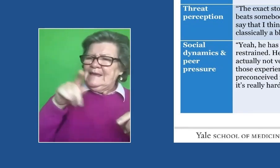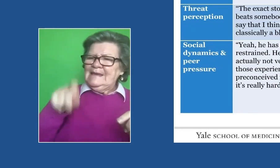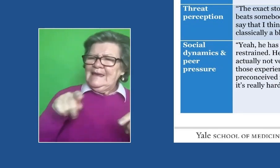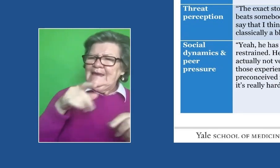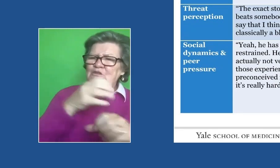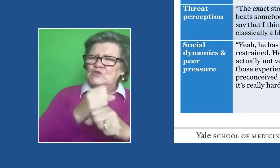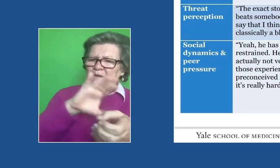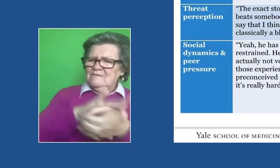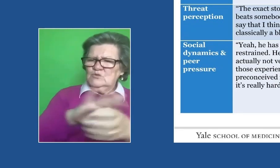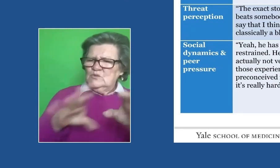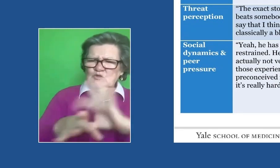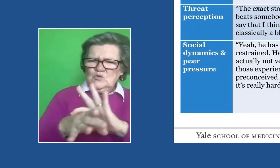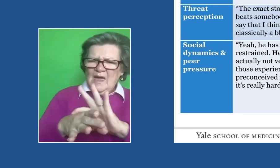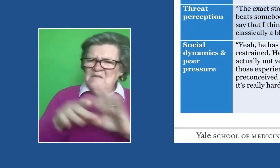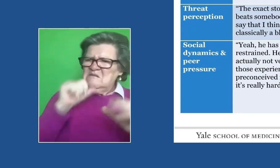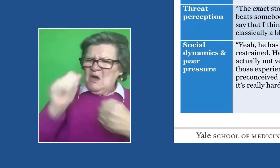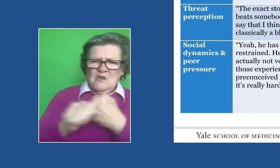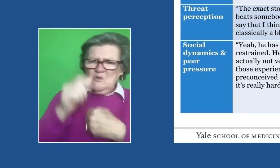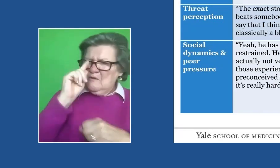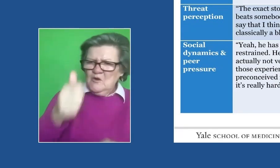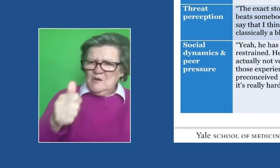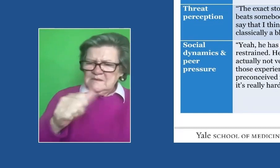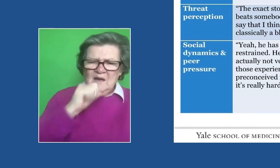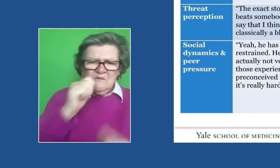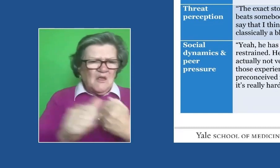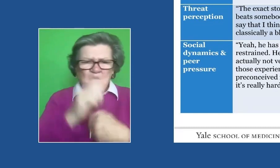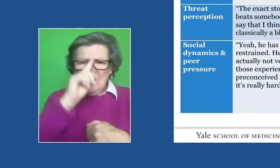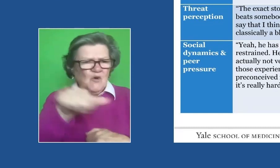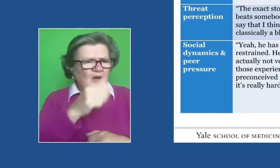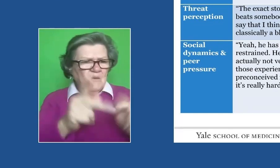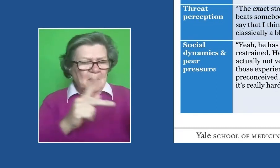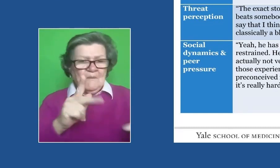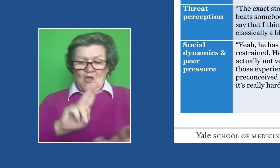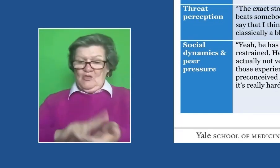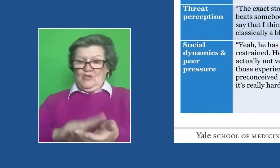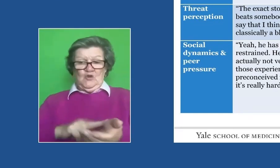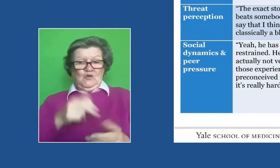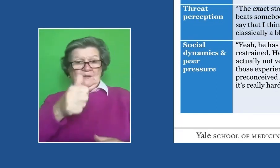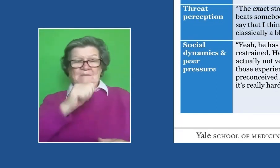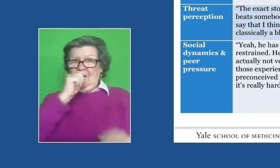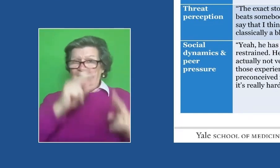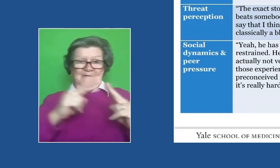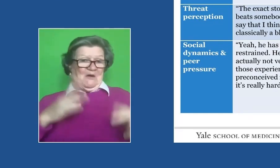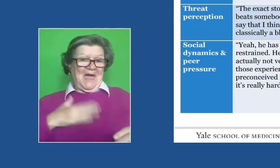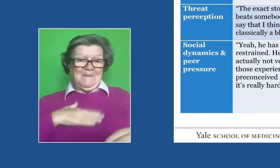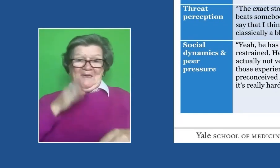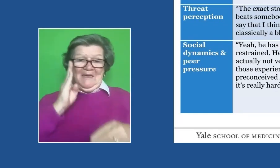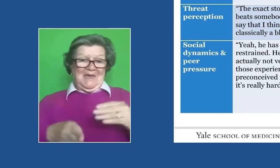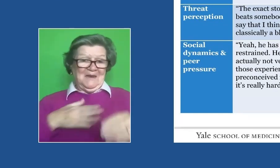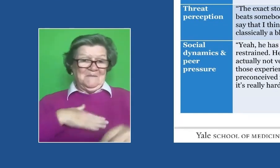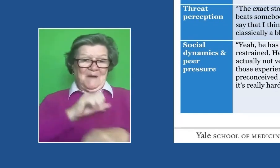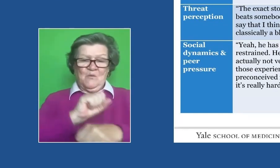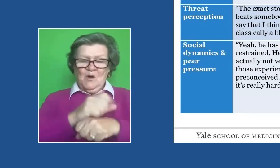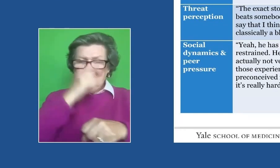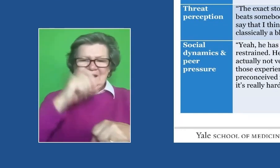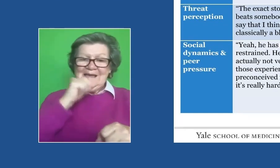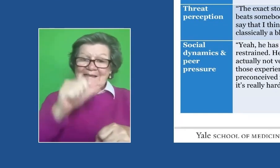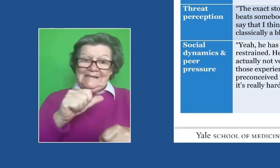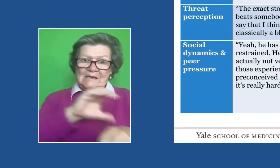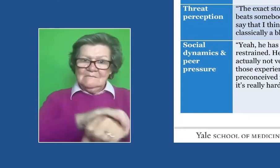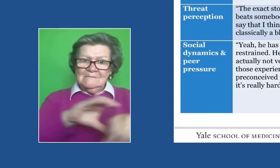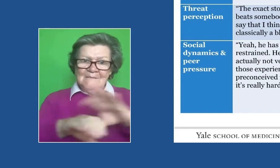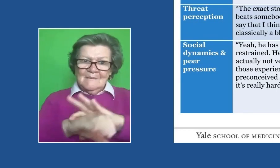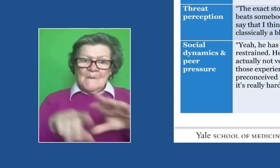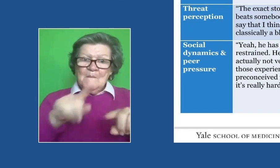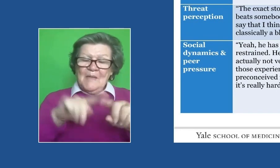threat to himself, nor was he a threat to anybody else. The nurse was actually not very happy with me at the end of the shift because I didn't restrain him. But in those